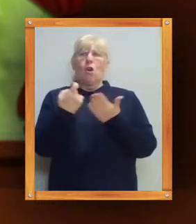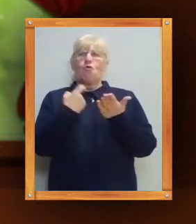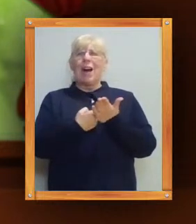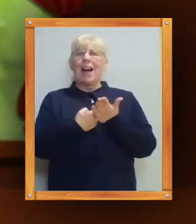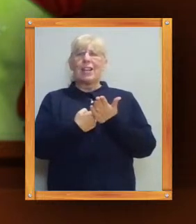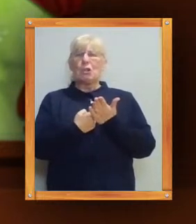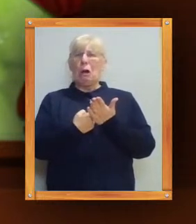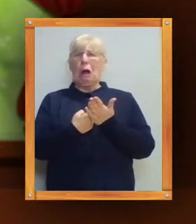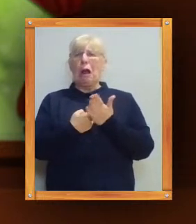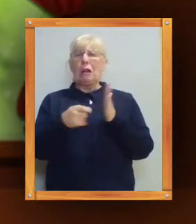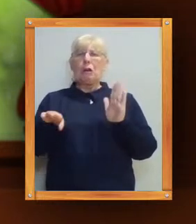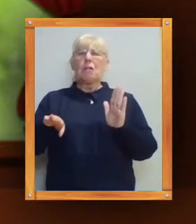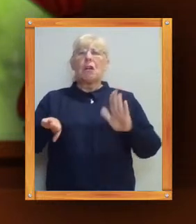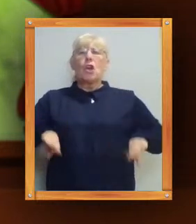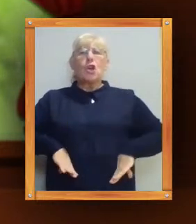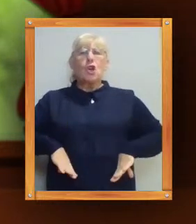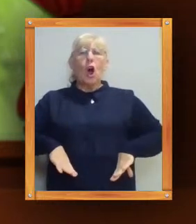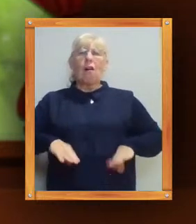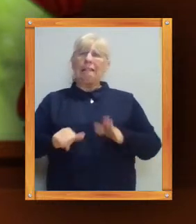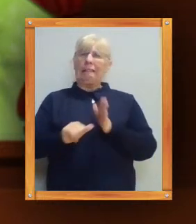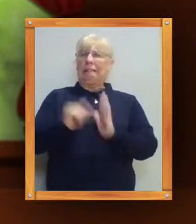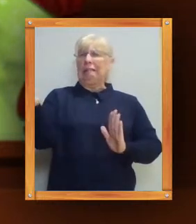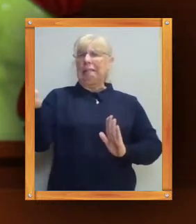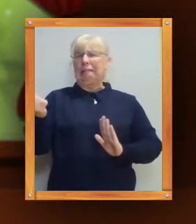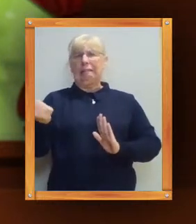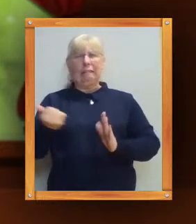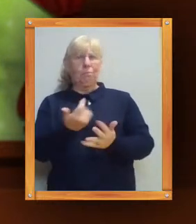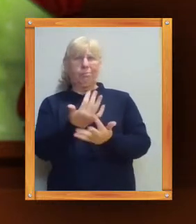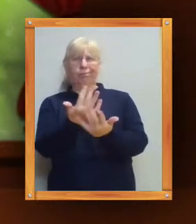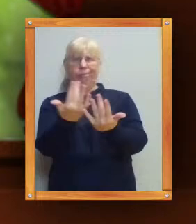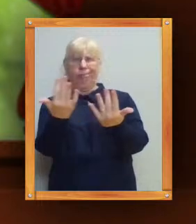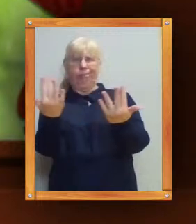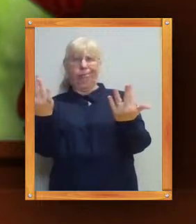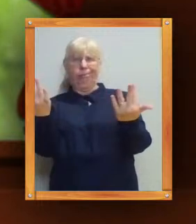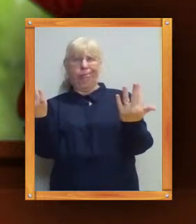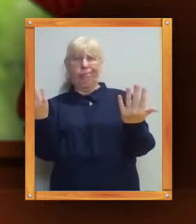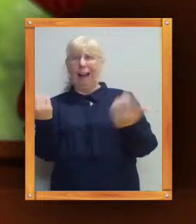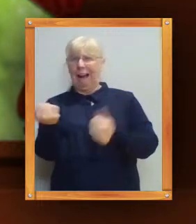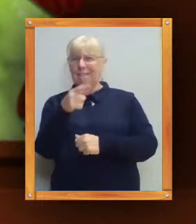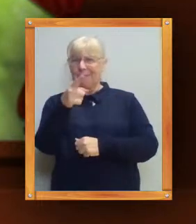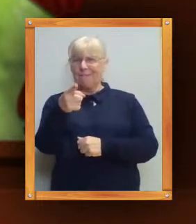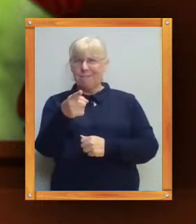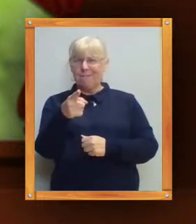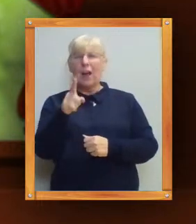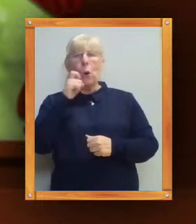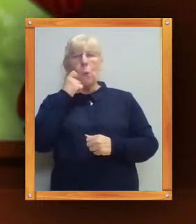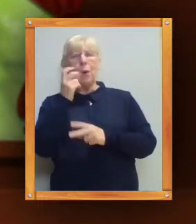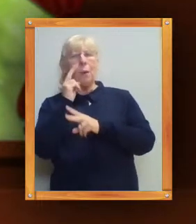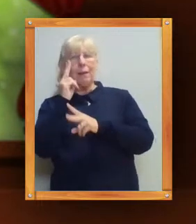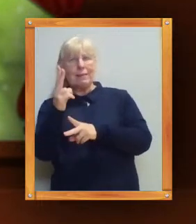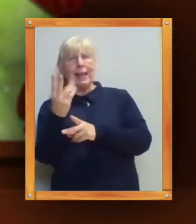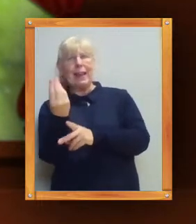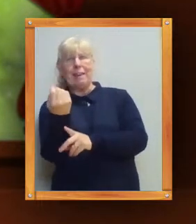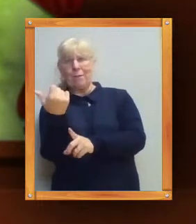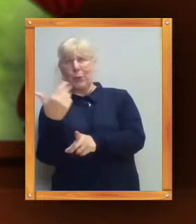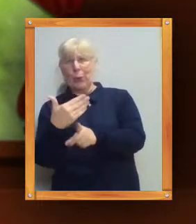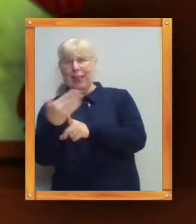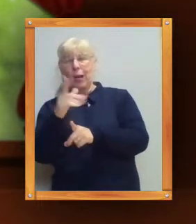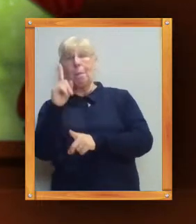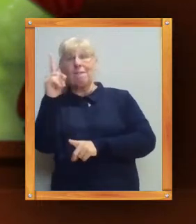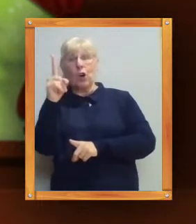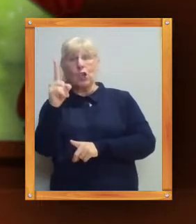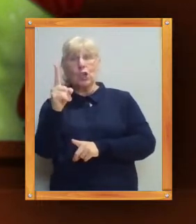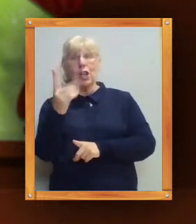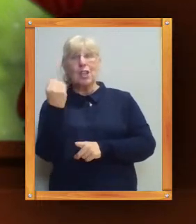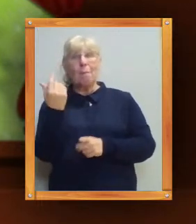it from around the primary schools on tonight's live show. But before we do, let's have a look at some of the little artists in the area